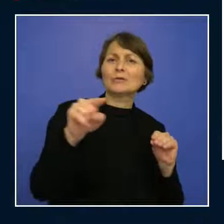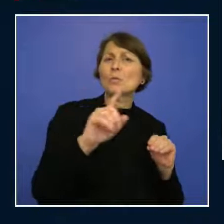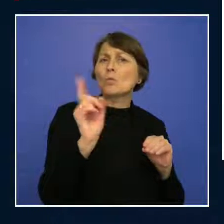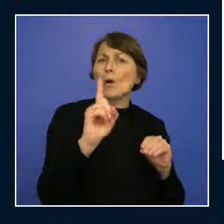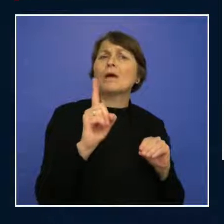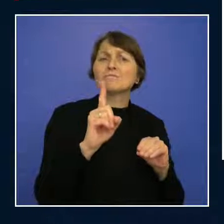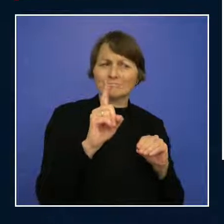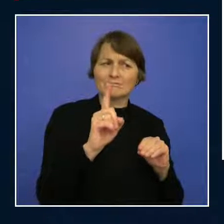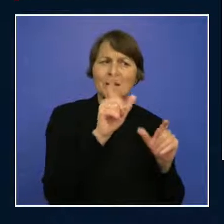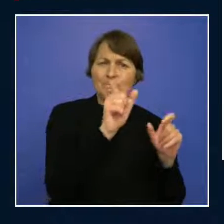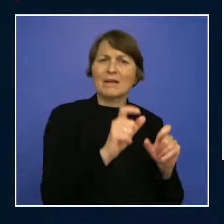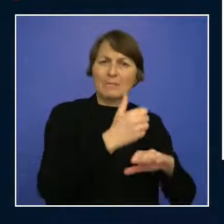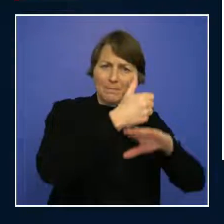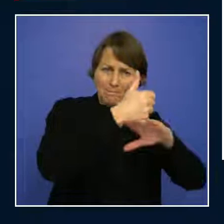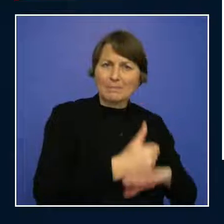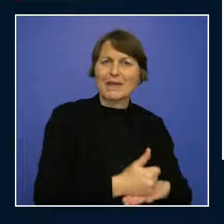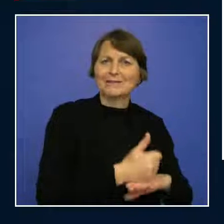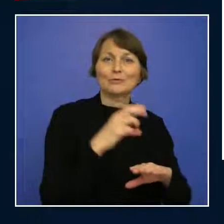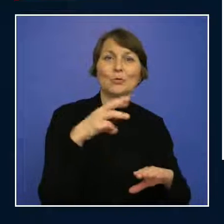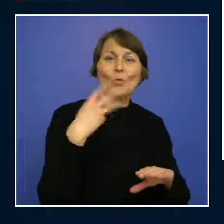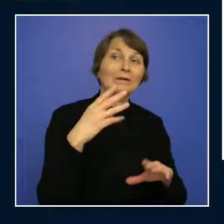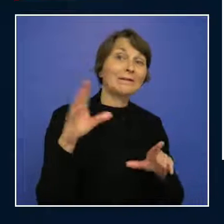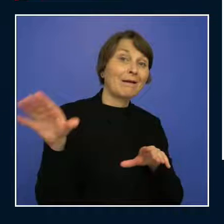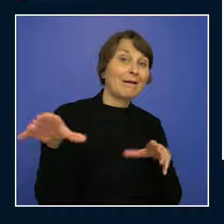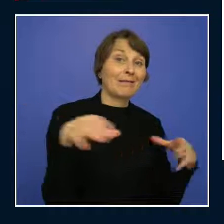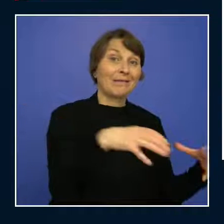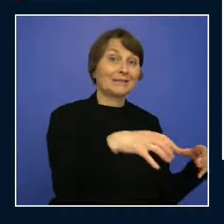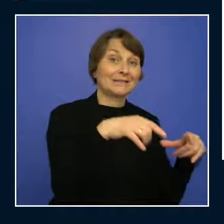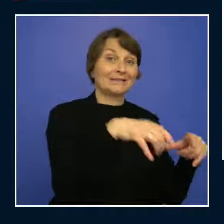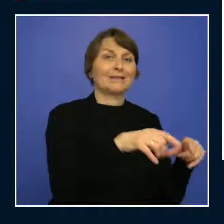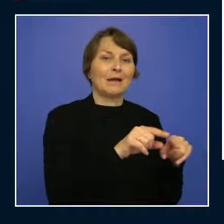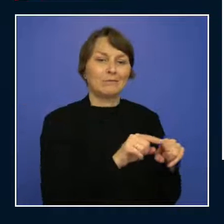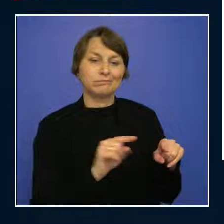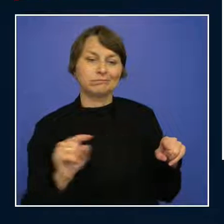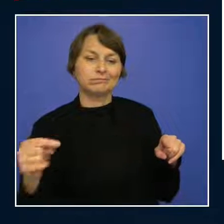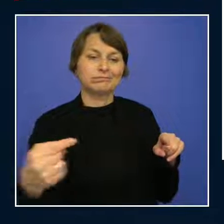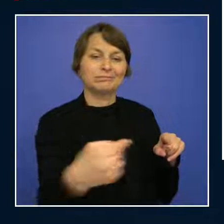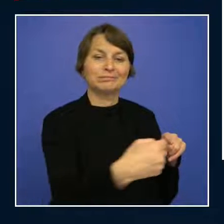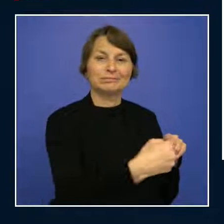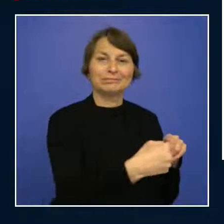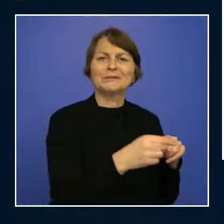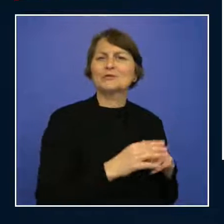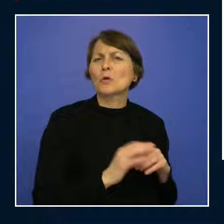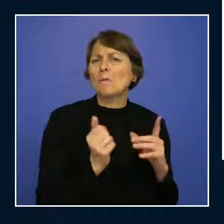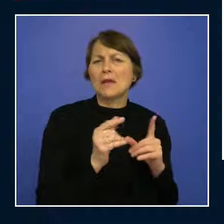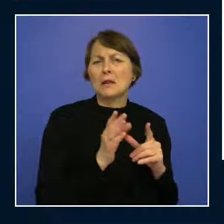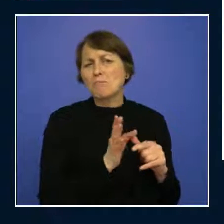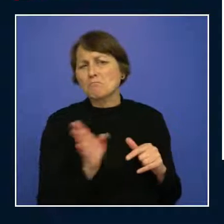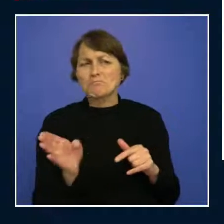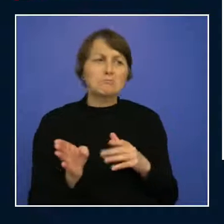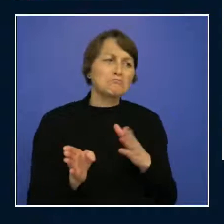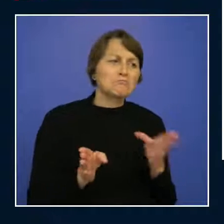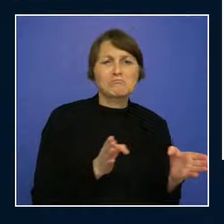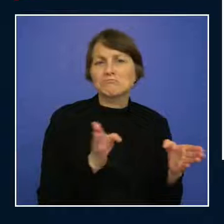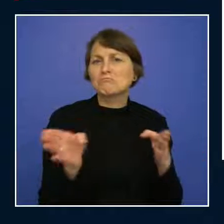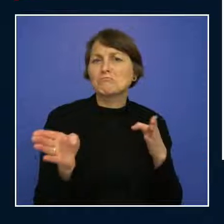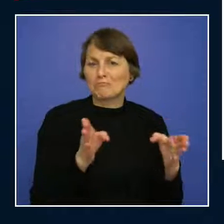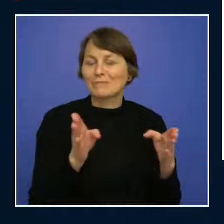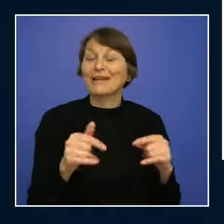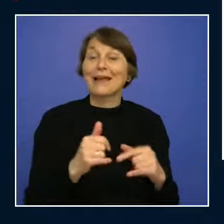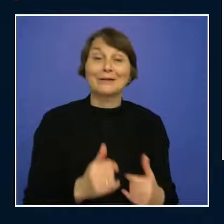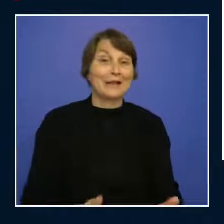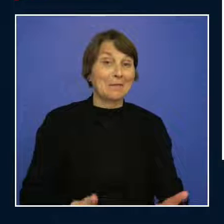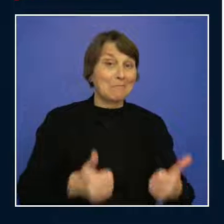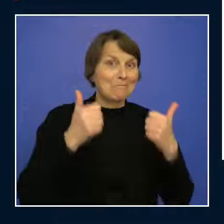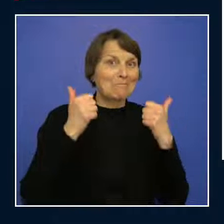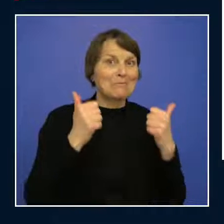Washington state. But there's lots of play around all of this, and you can really get some powerful setups with